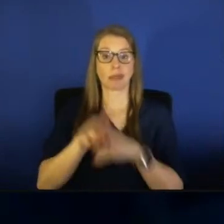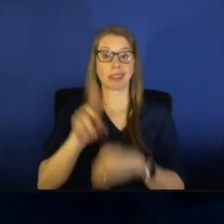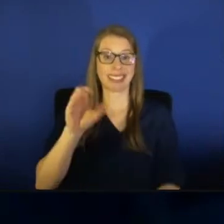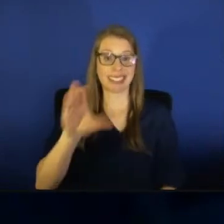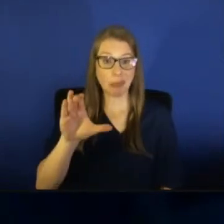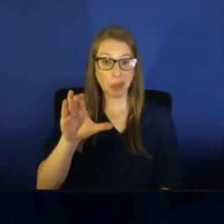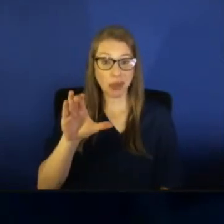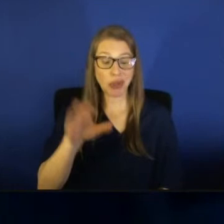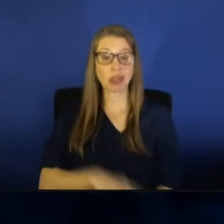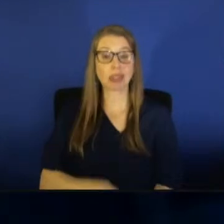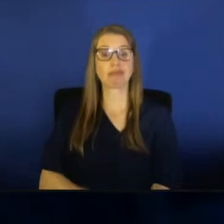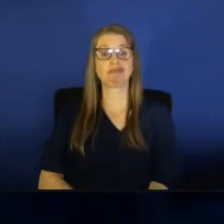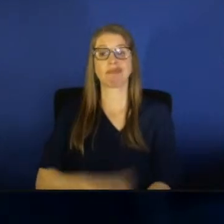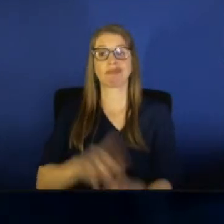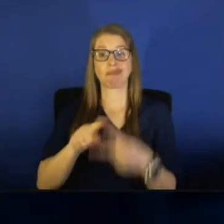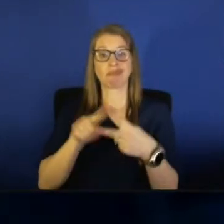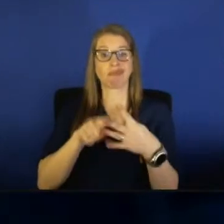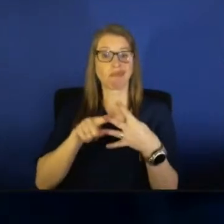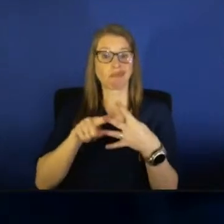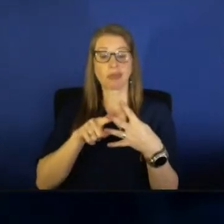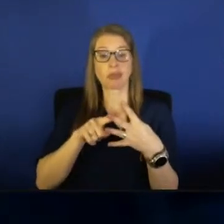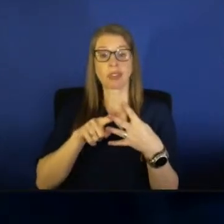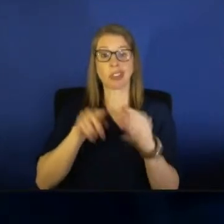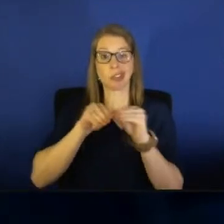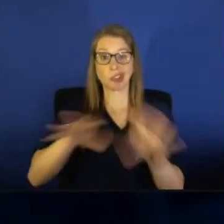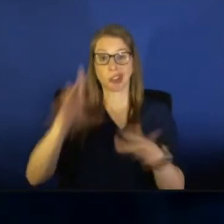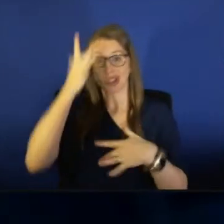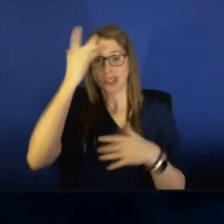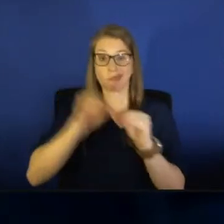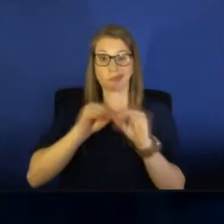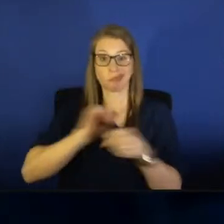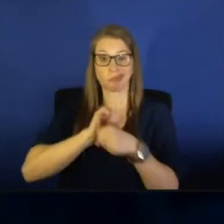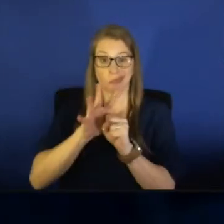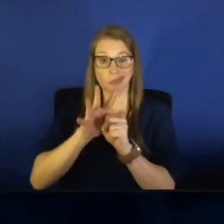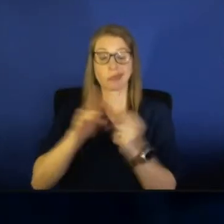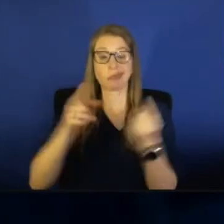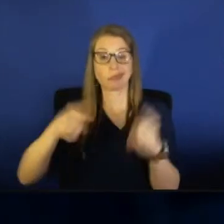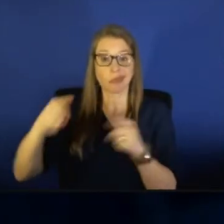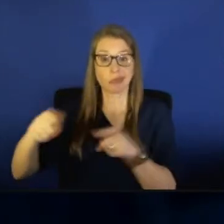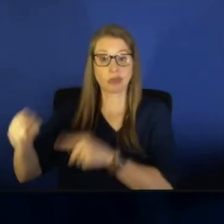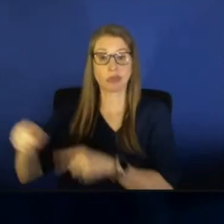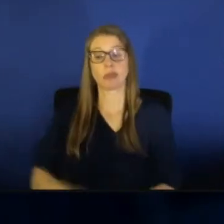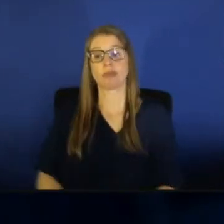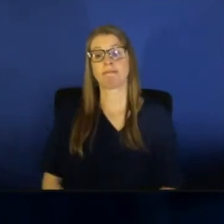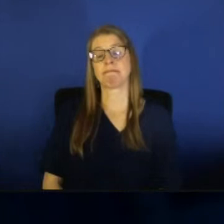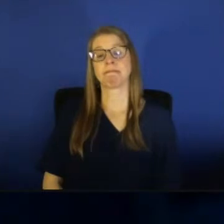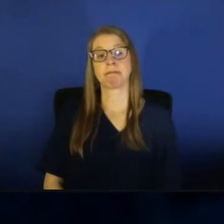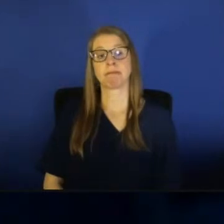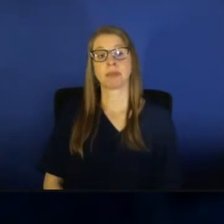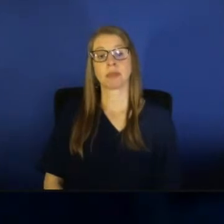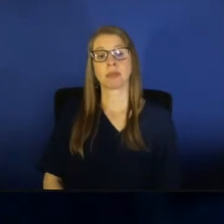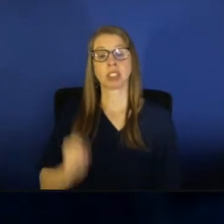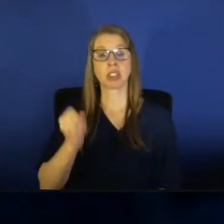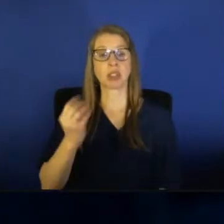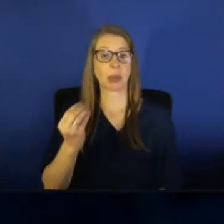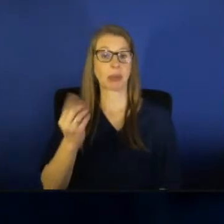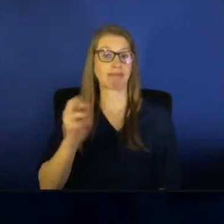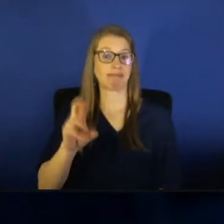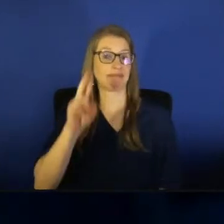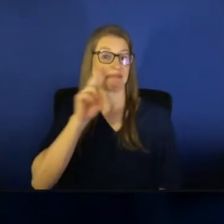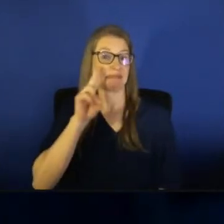of the surges were starting to occur, and want to give him a special thanks